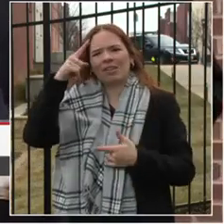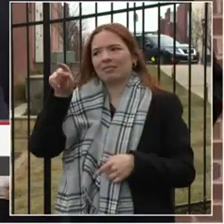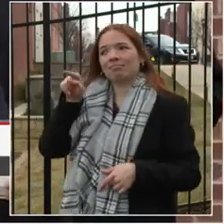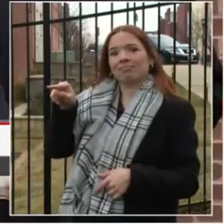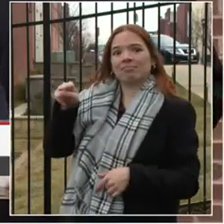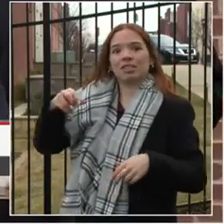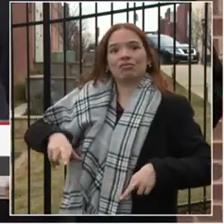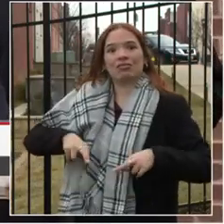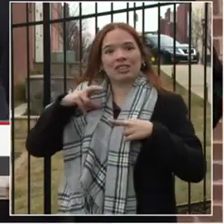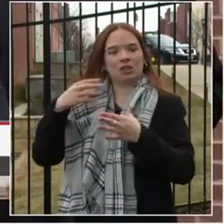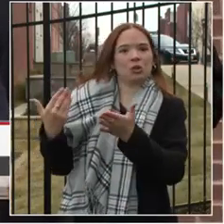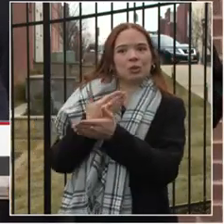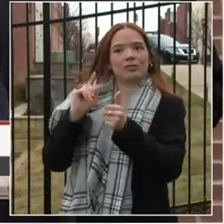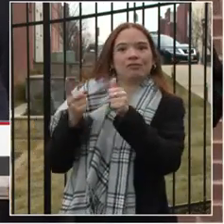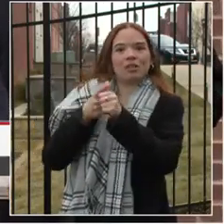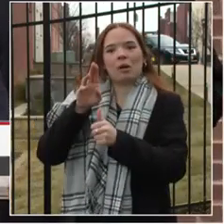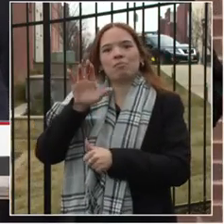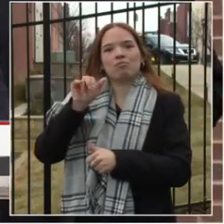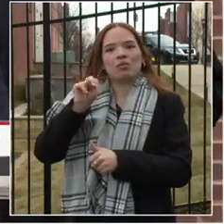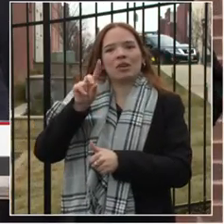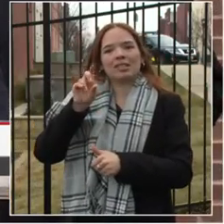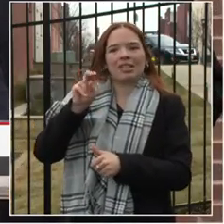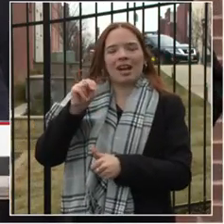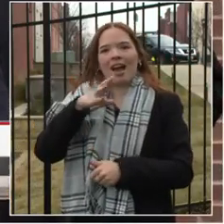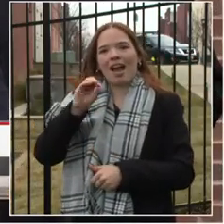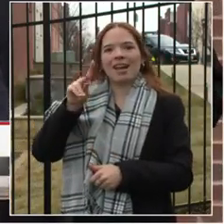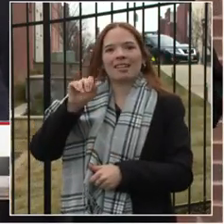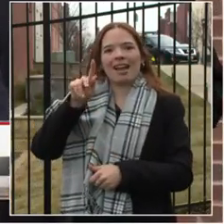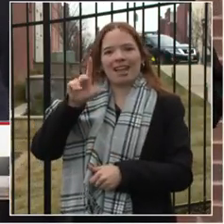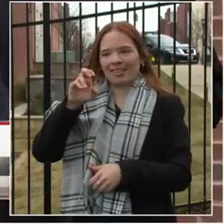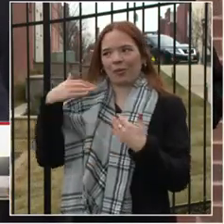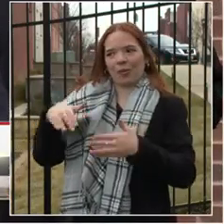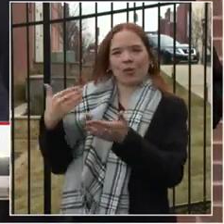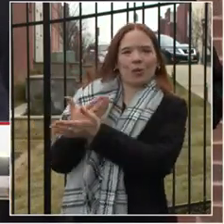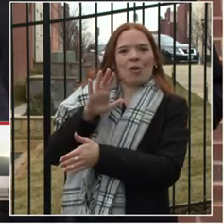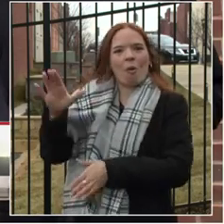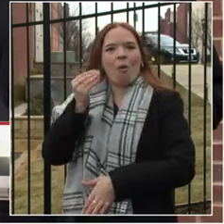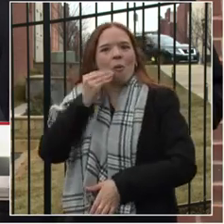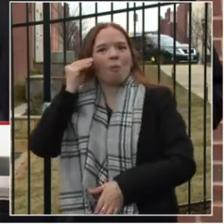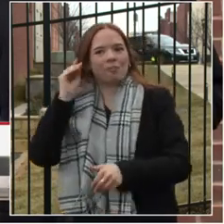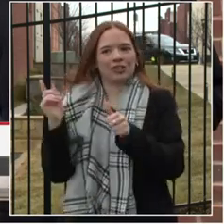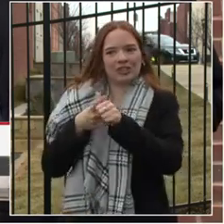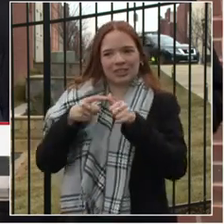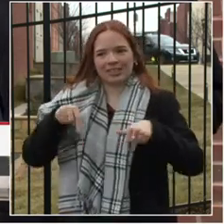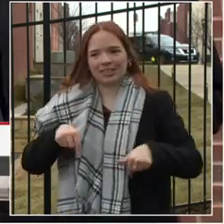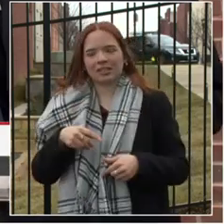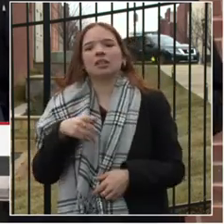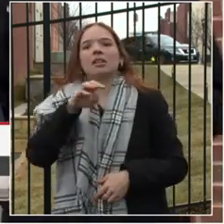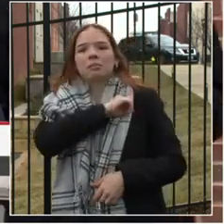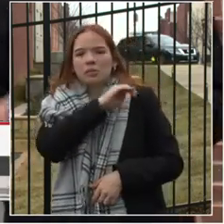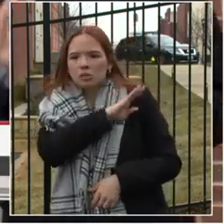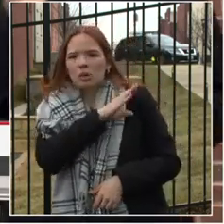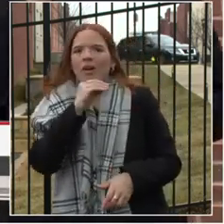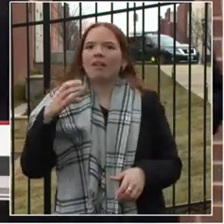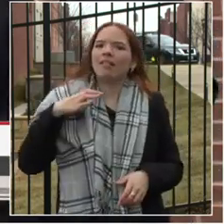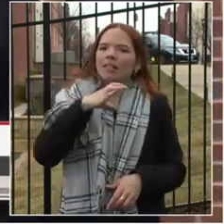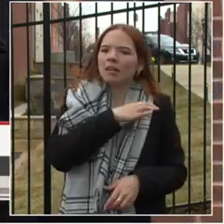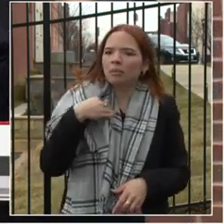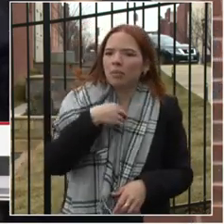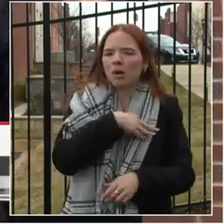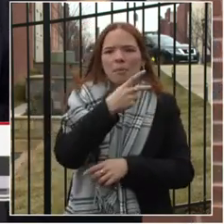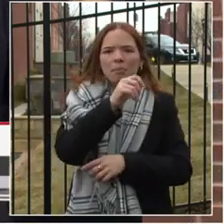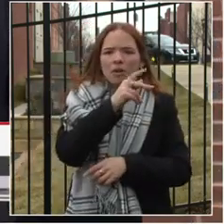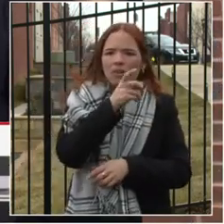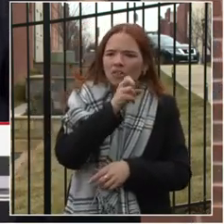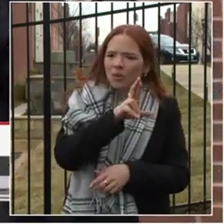I want to also join both Mayor Bowser and Councilmember Parker in welcoming you to Ward 5. I don't live very far from